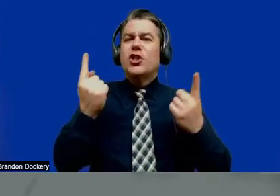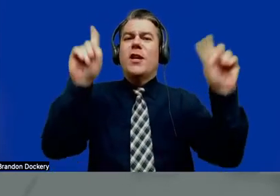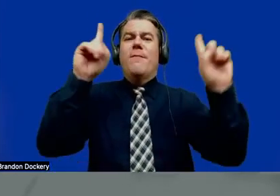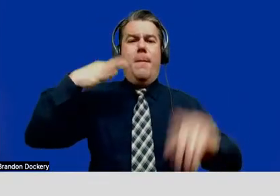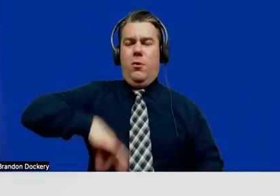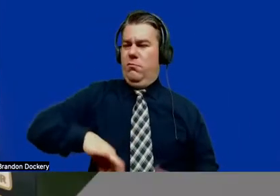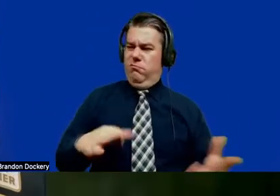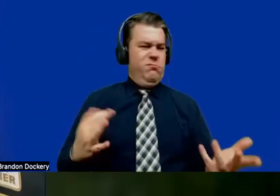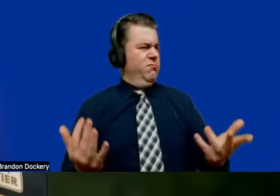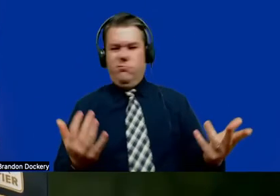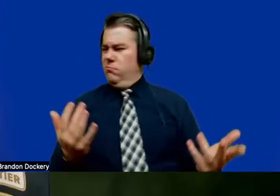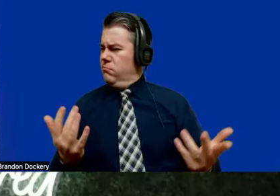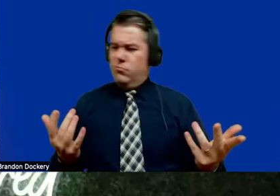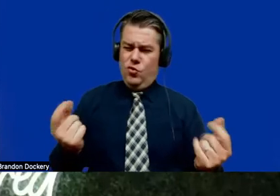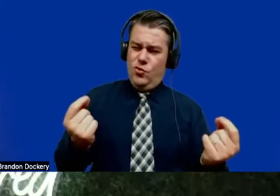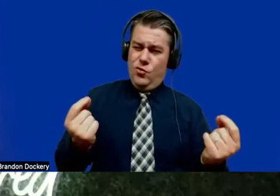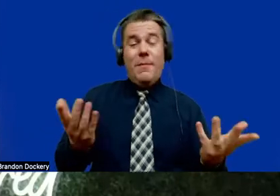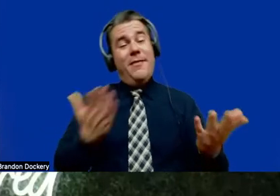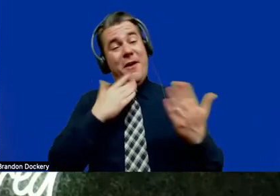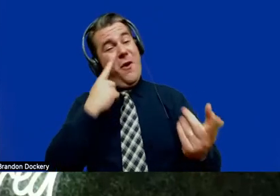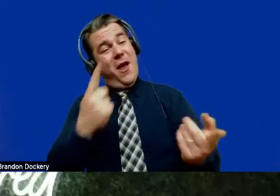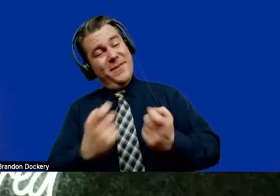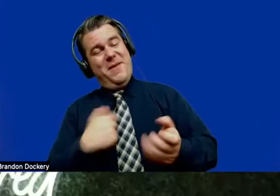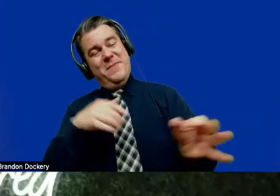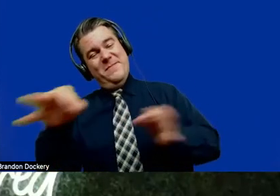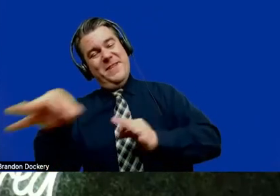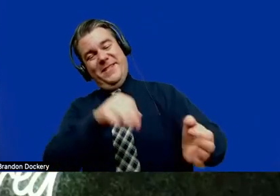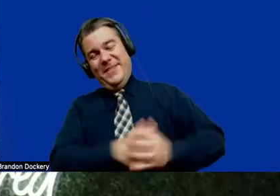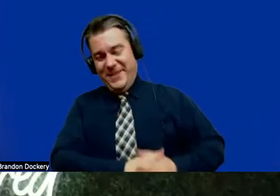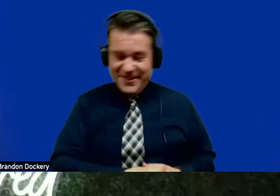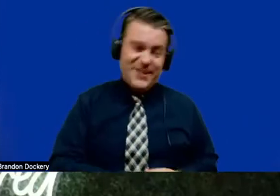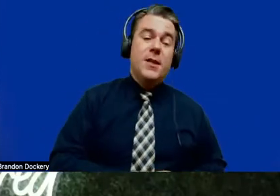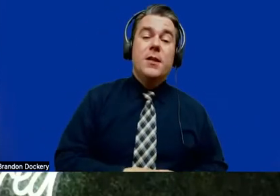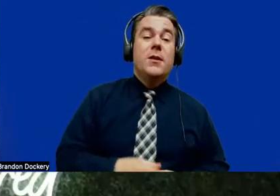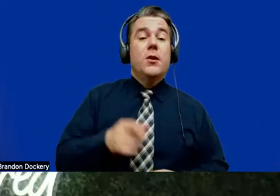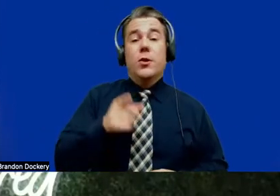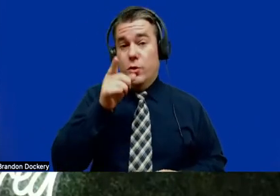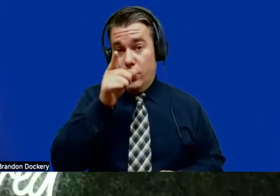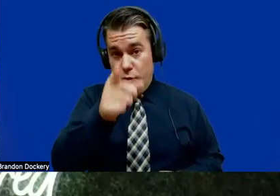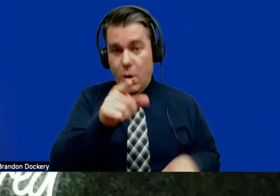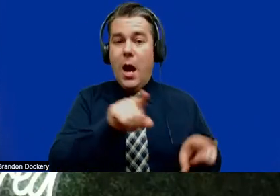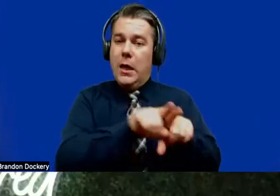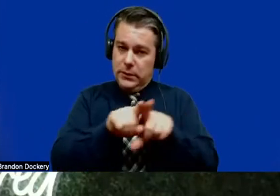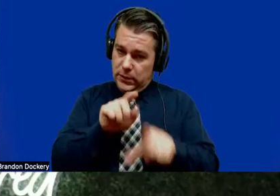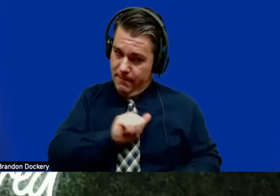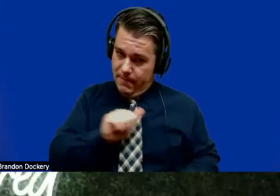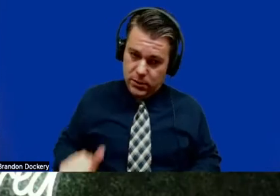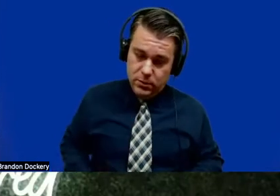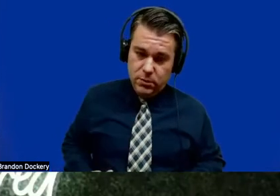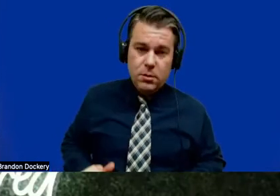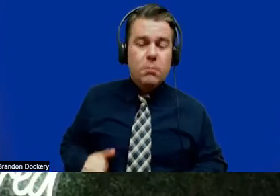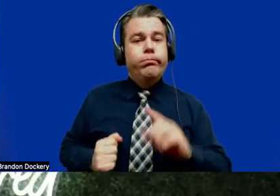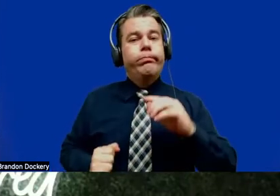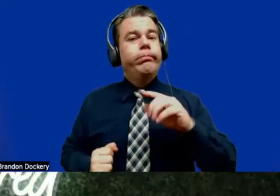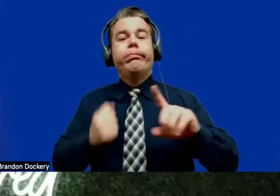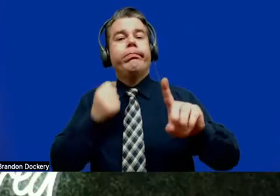Adam? Well, I'm glad you asked. An achievement bonus is when you, as an ambassador, reach levels